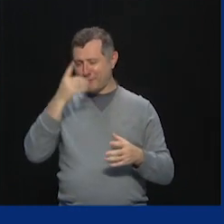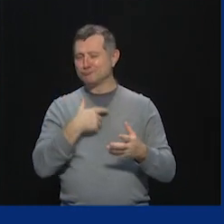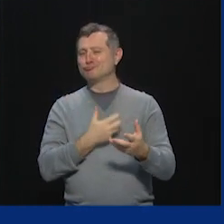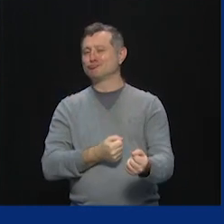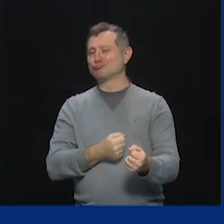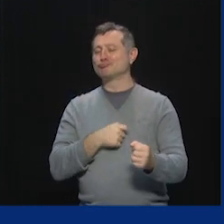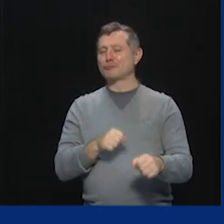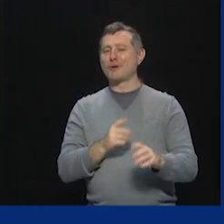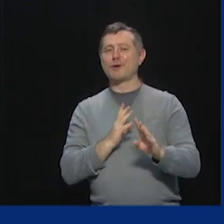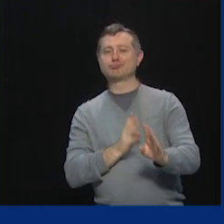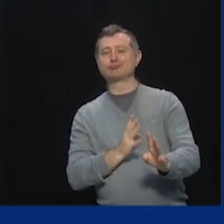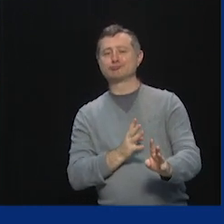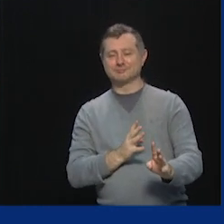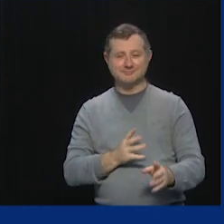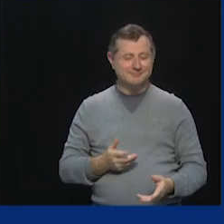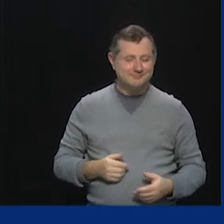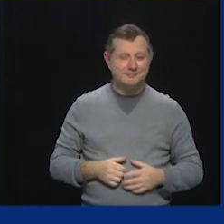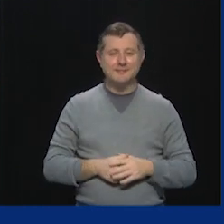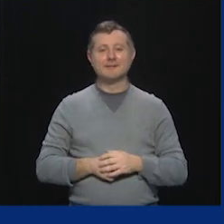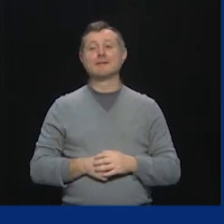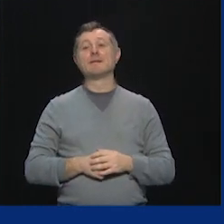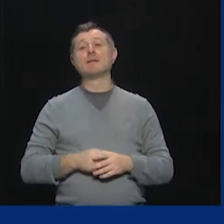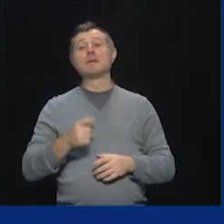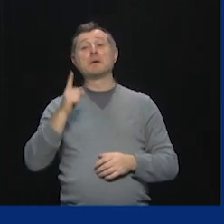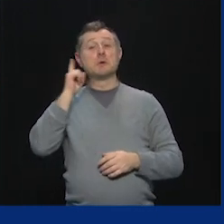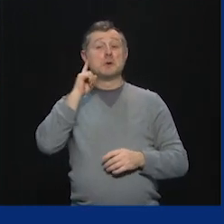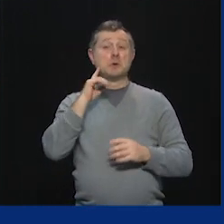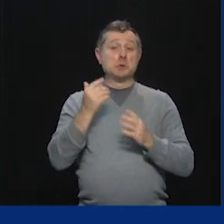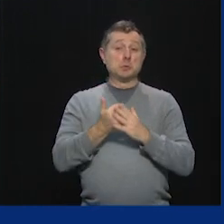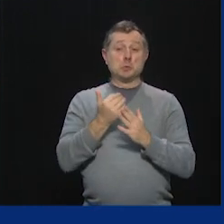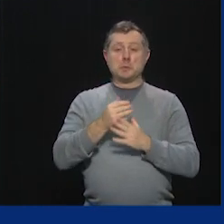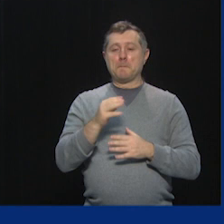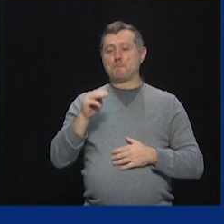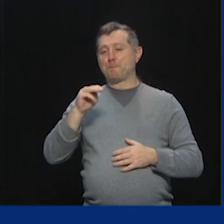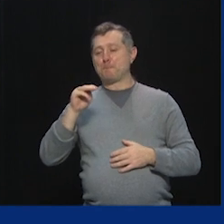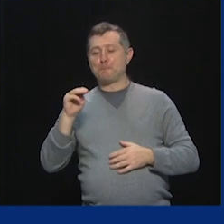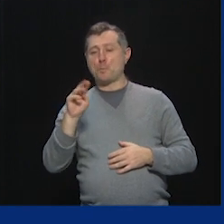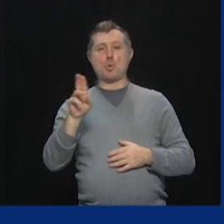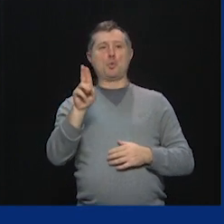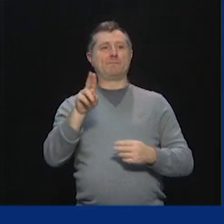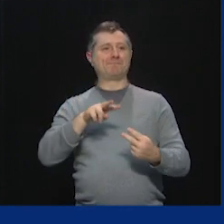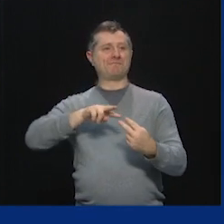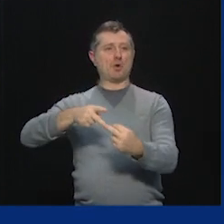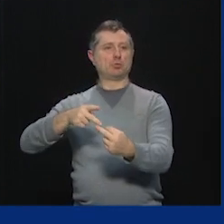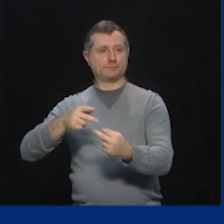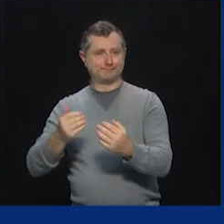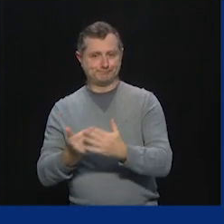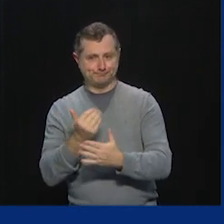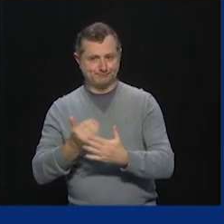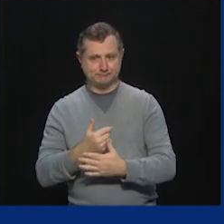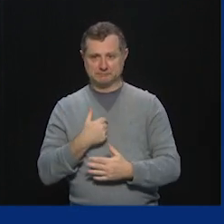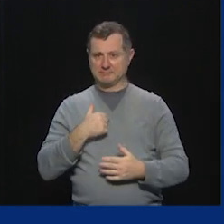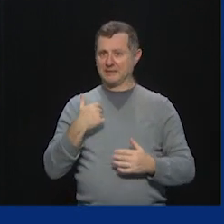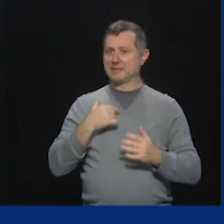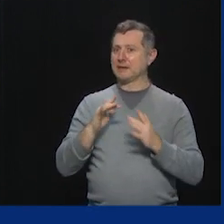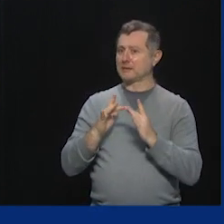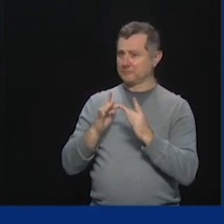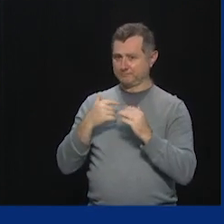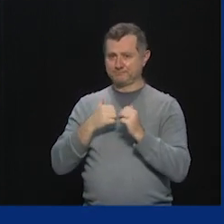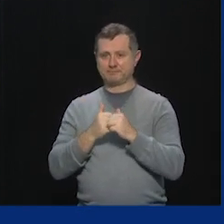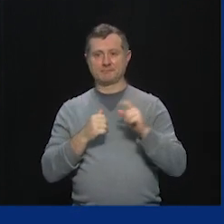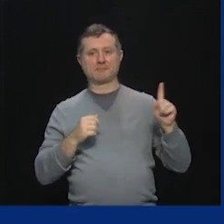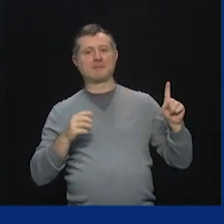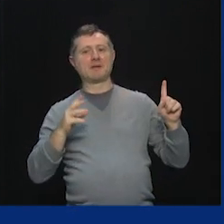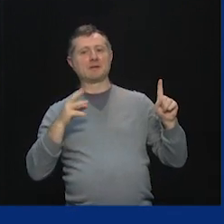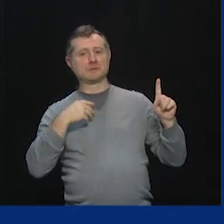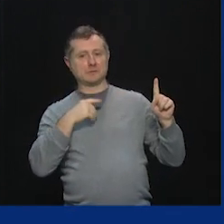You've heard about the Mu variant. We're watching it. I've been in contact with our New York State lab, Wadsworth, world-renowned for the